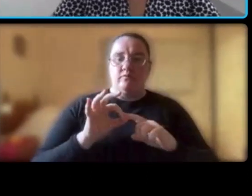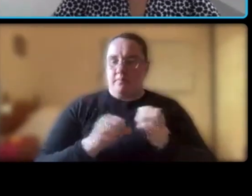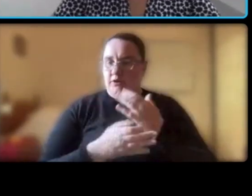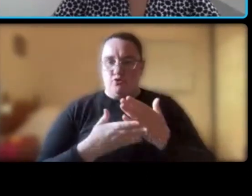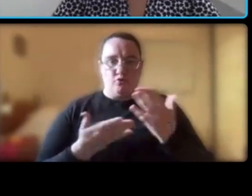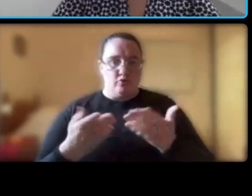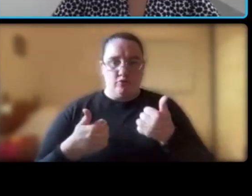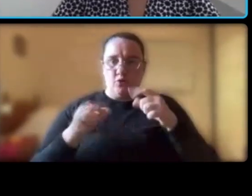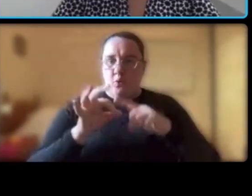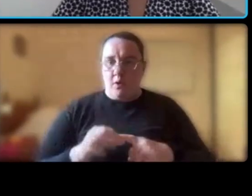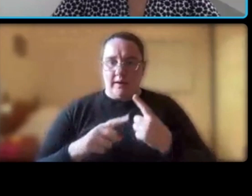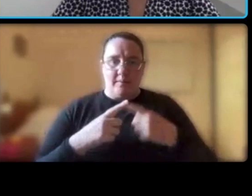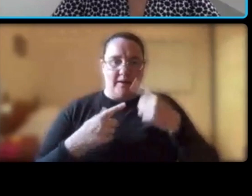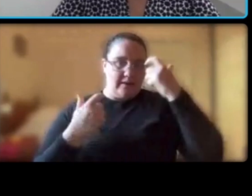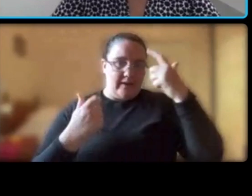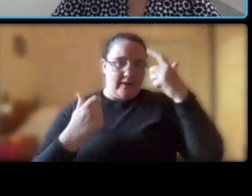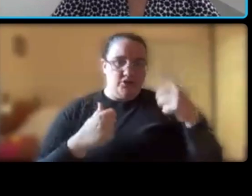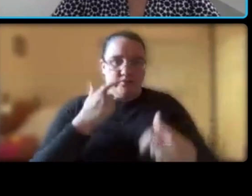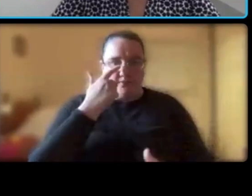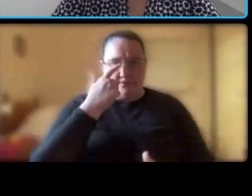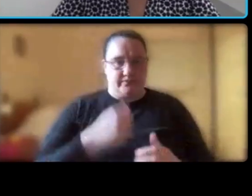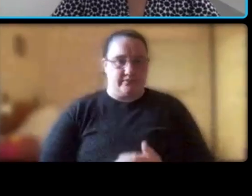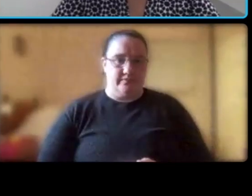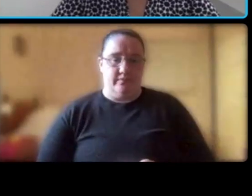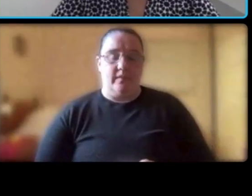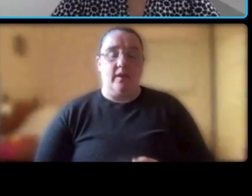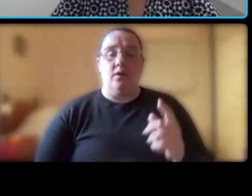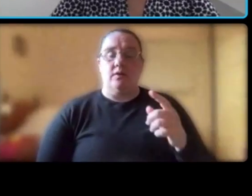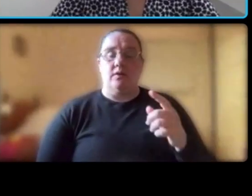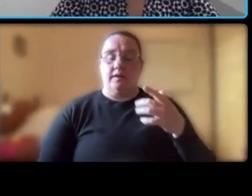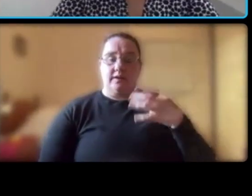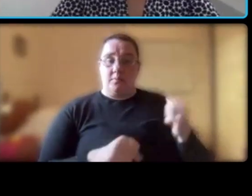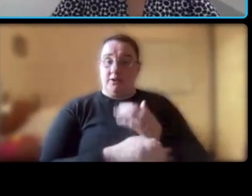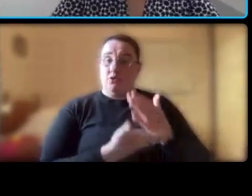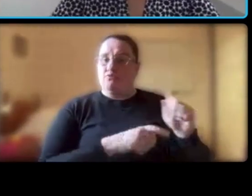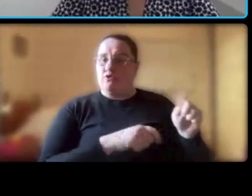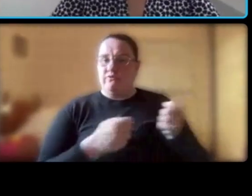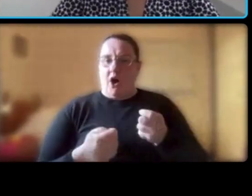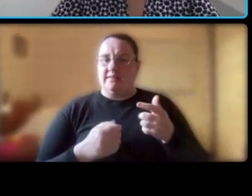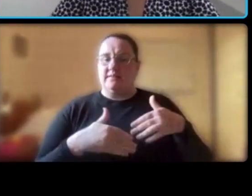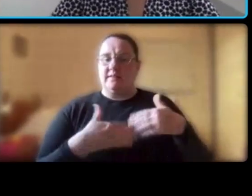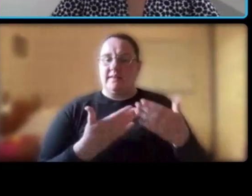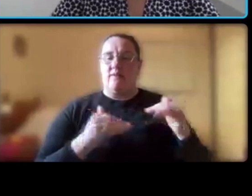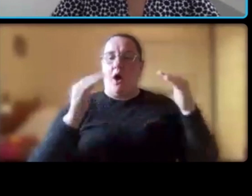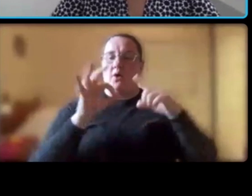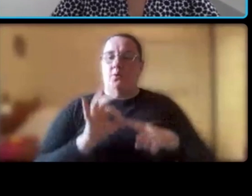called relational regulation. We want providers delivering high quality care, not because we're making them, but because that's what we all